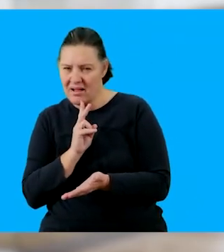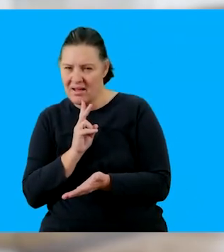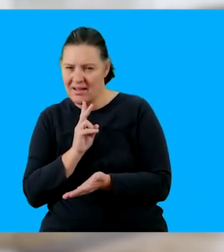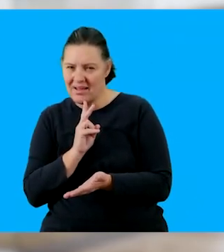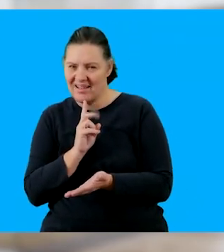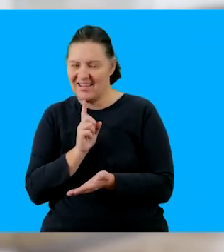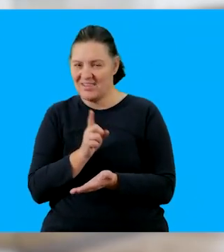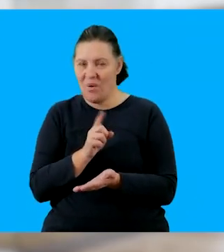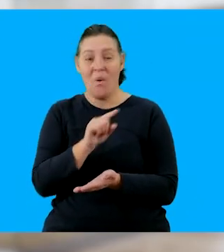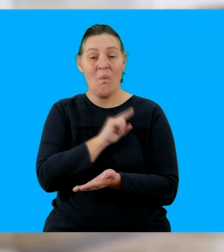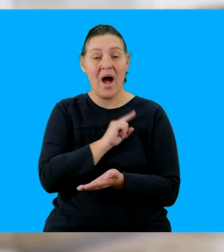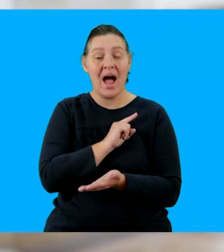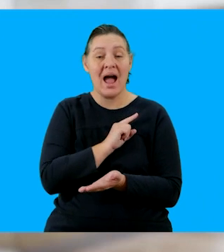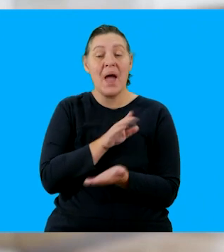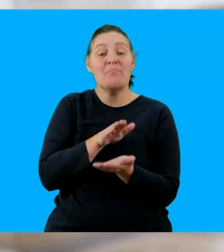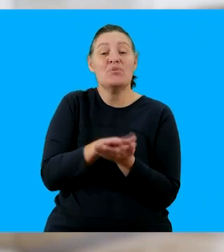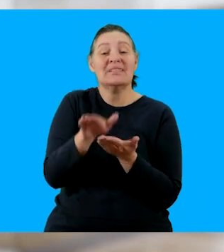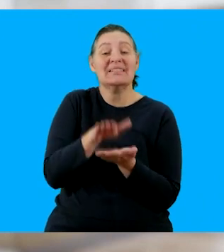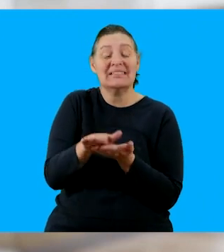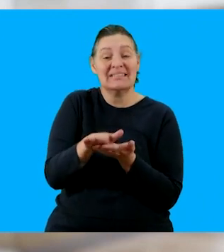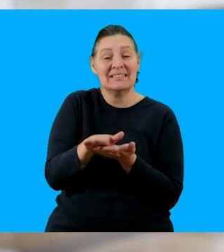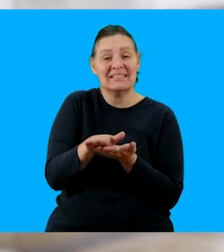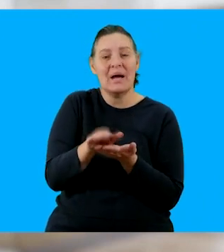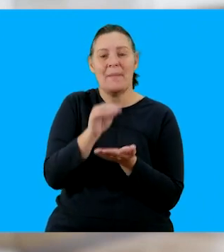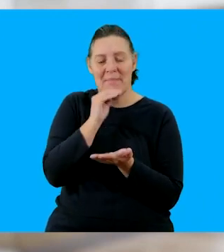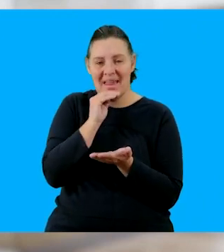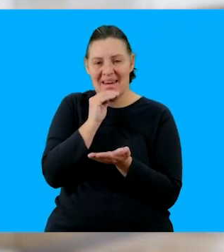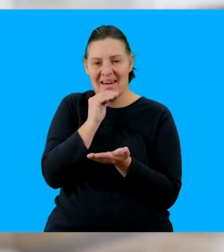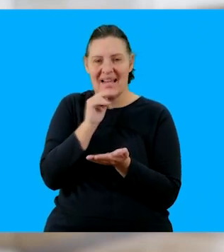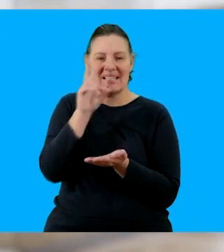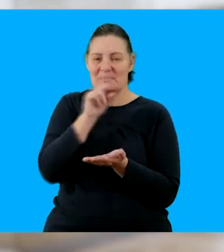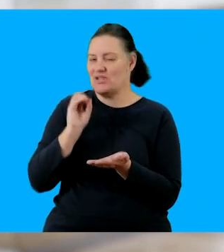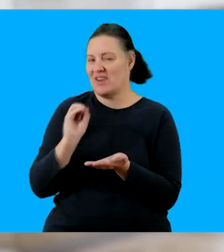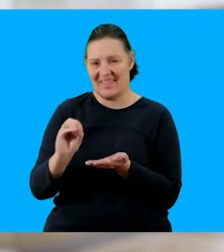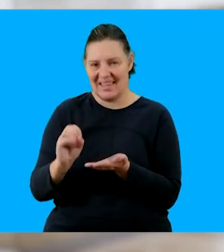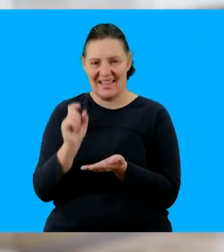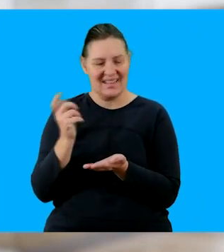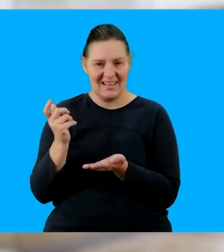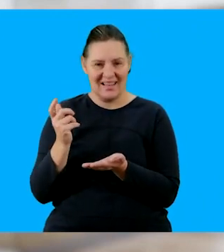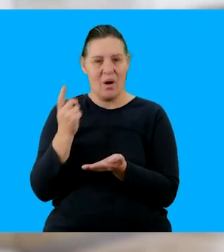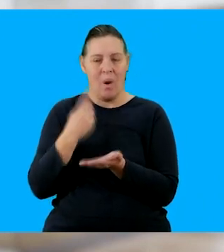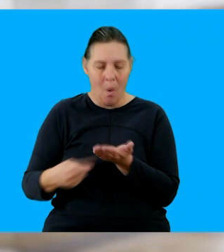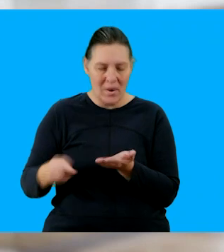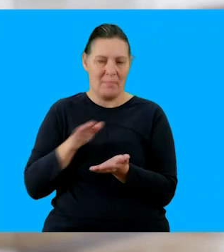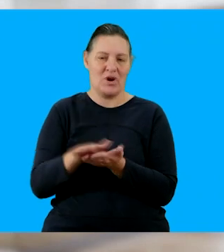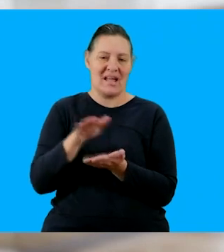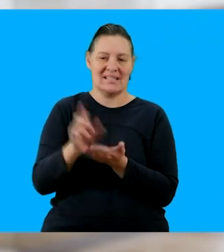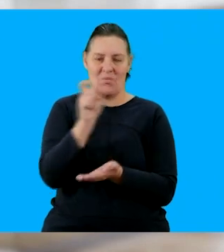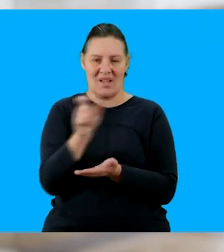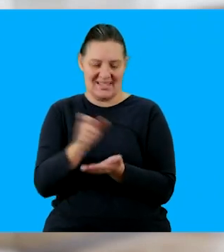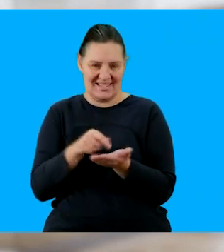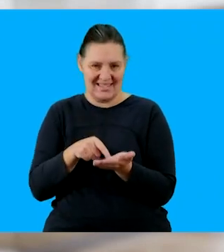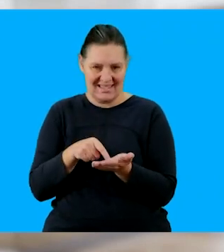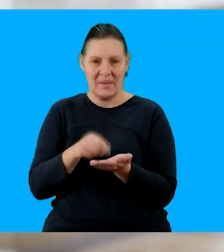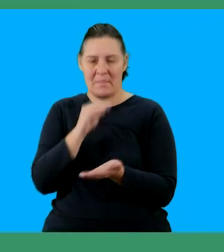presentation? So because of the term printed, it's printed. There's no speech, there's no words there, it's just printed. So